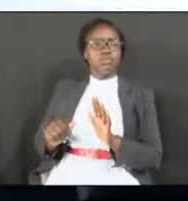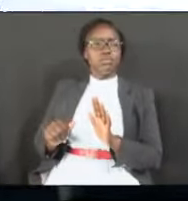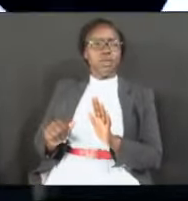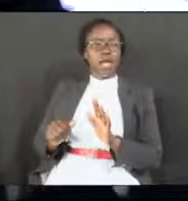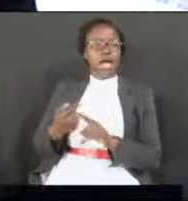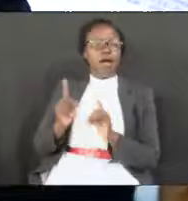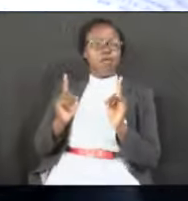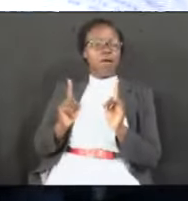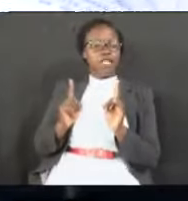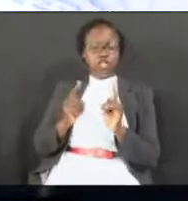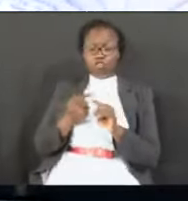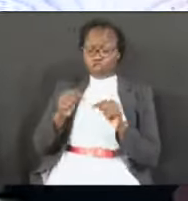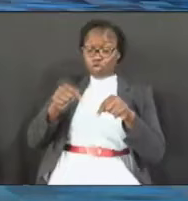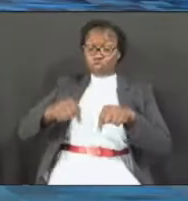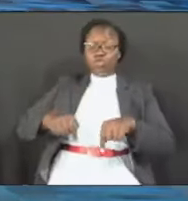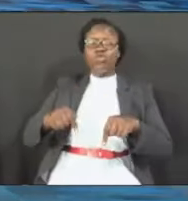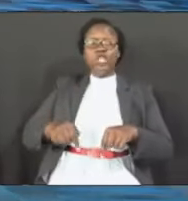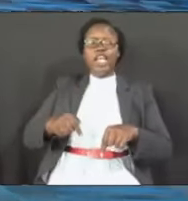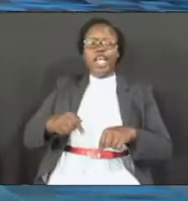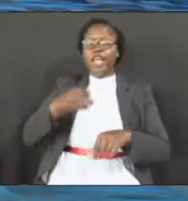But from today henceforth,